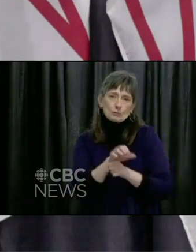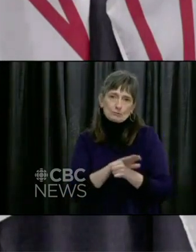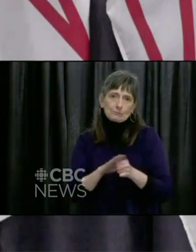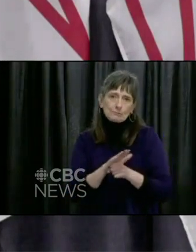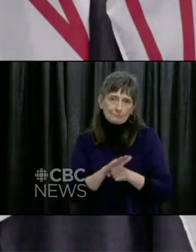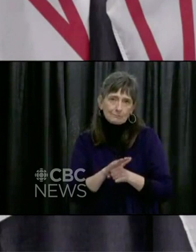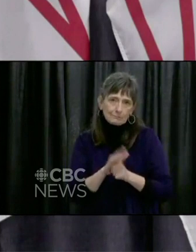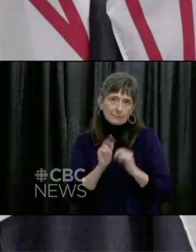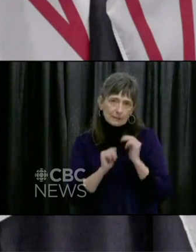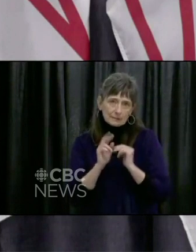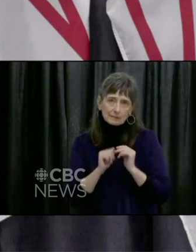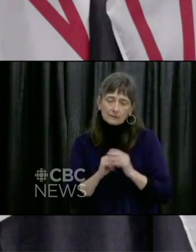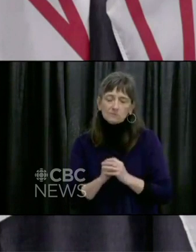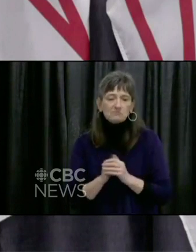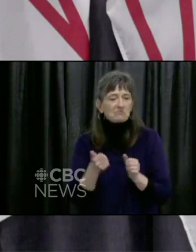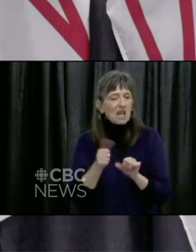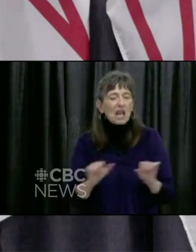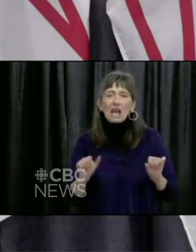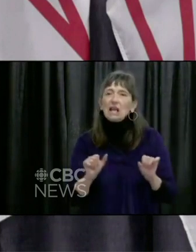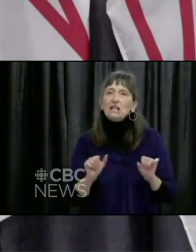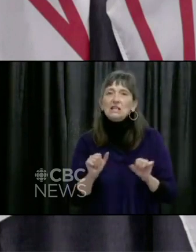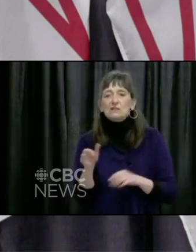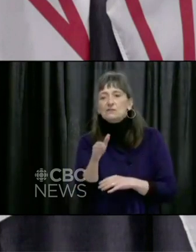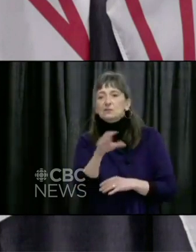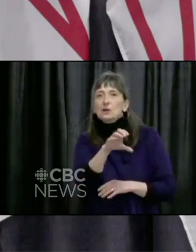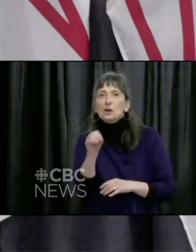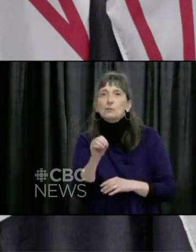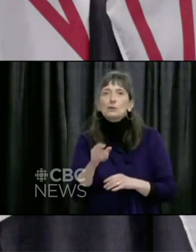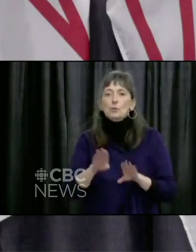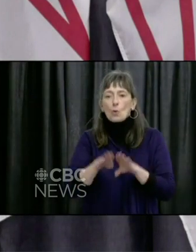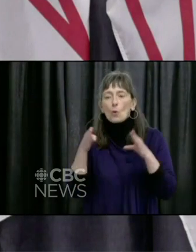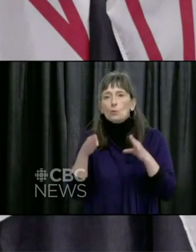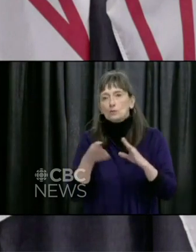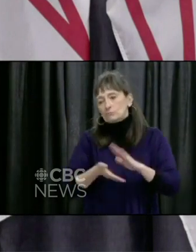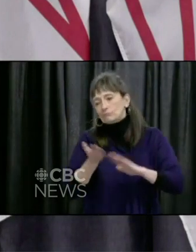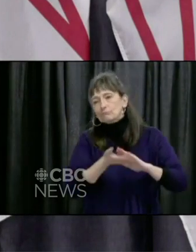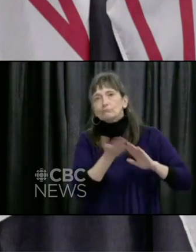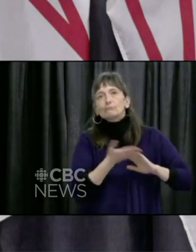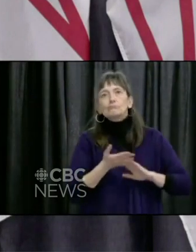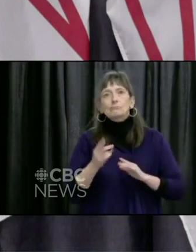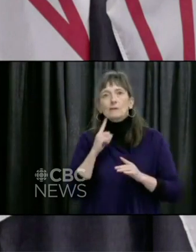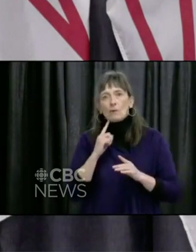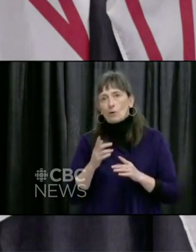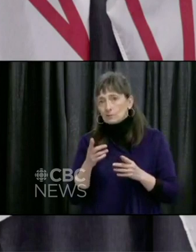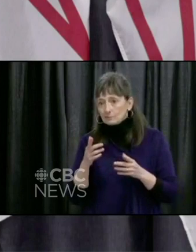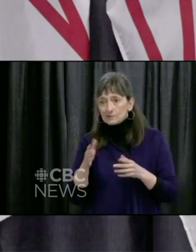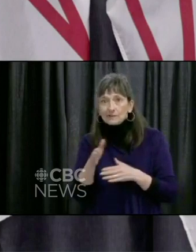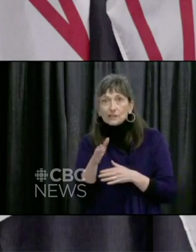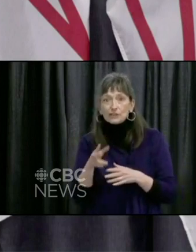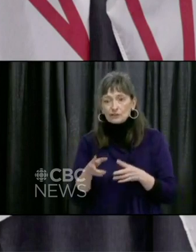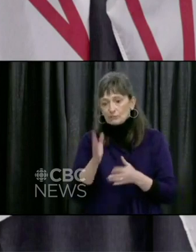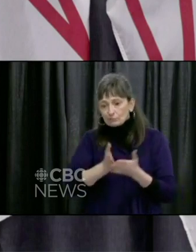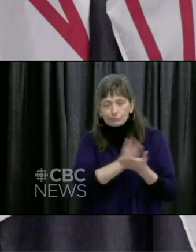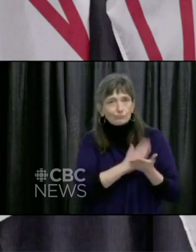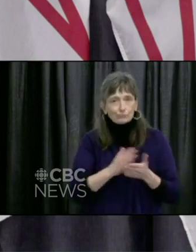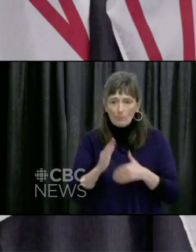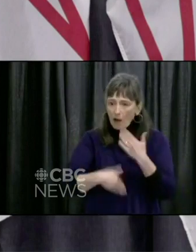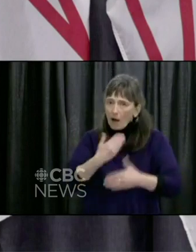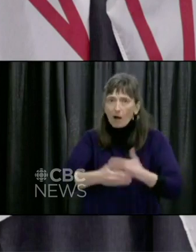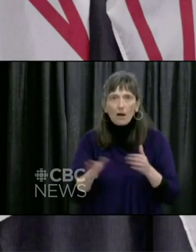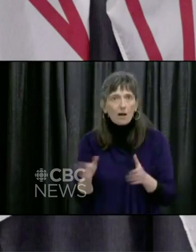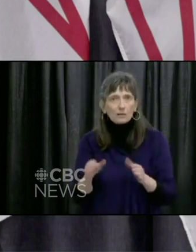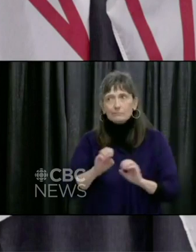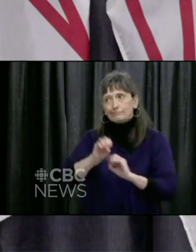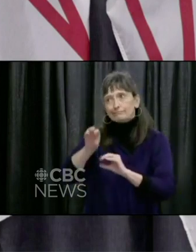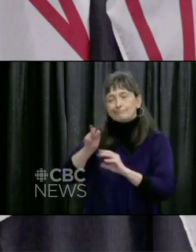anyone, at any processing site. And it's important that, we get this right as well, because there's a lot at stake as we take